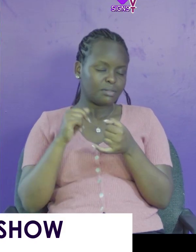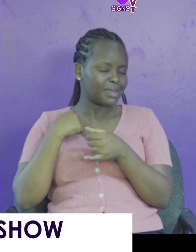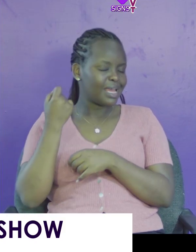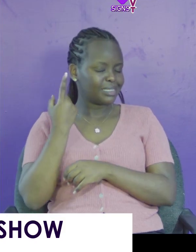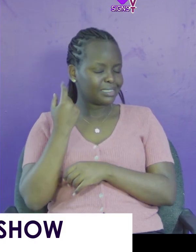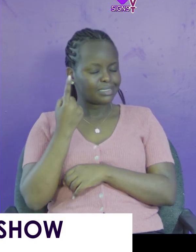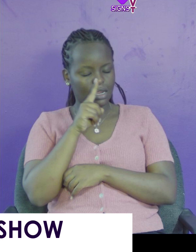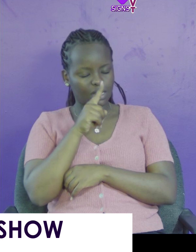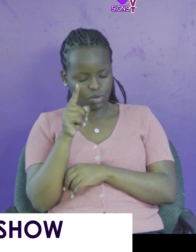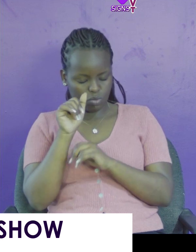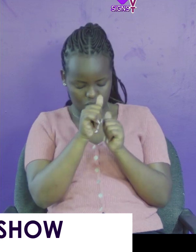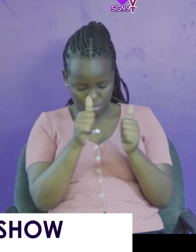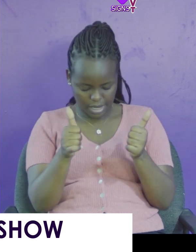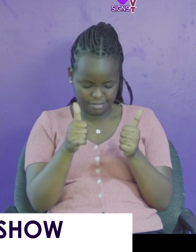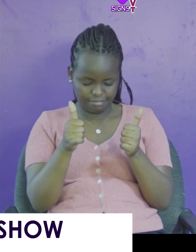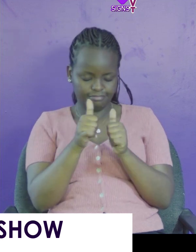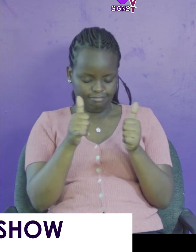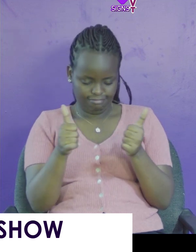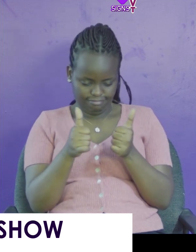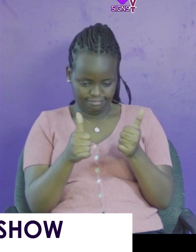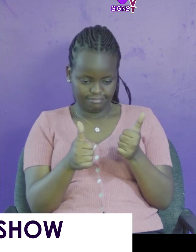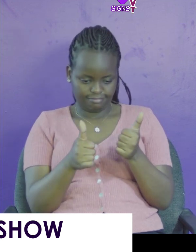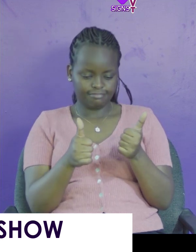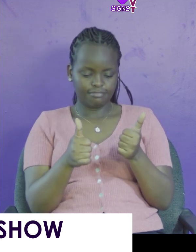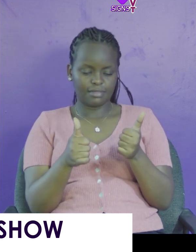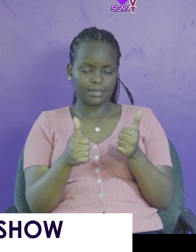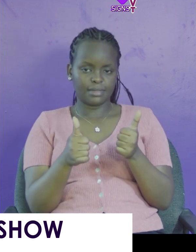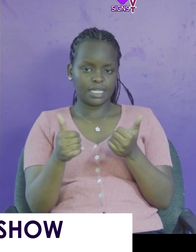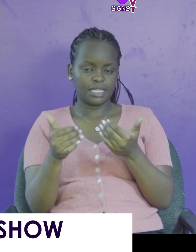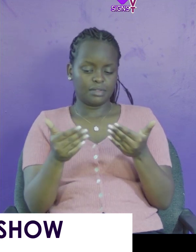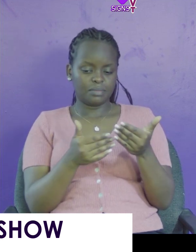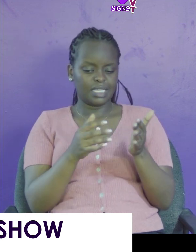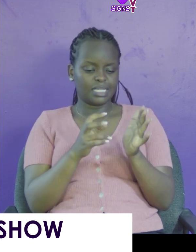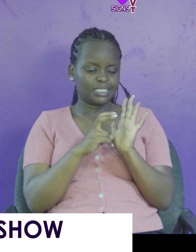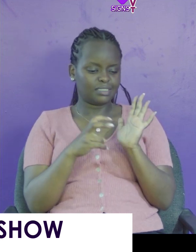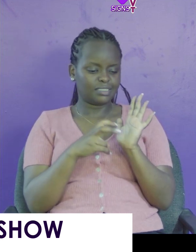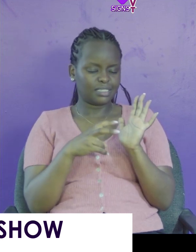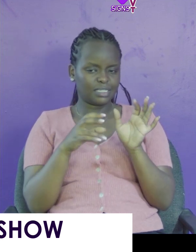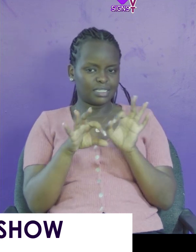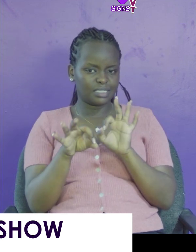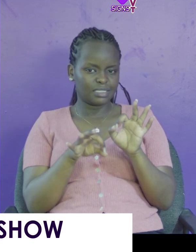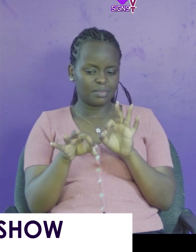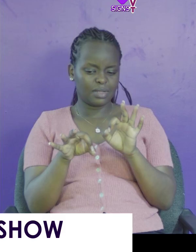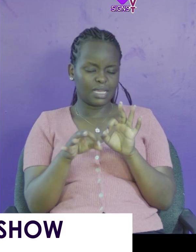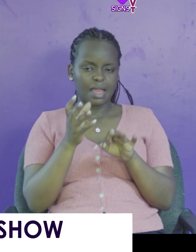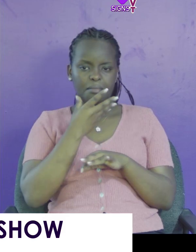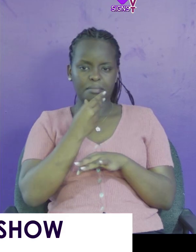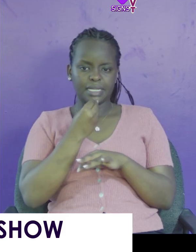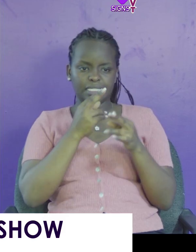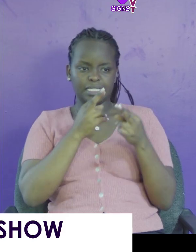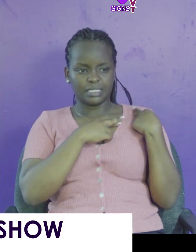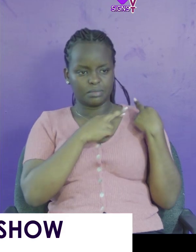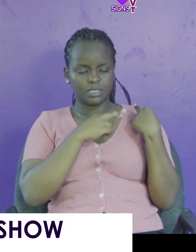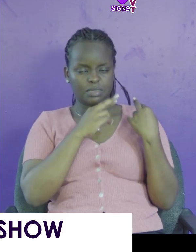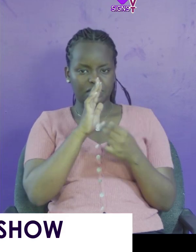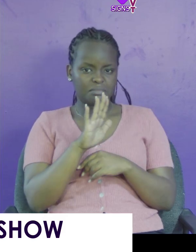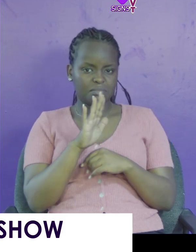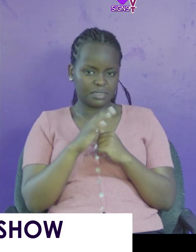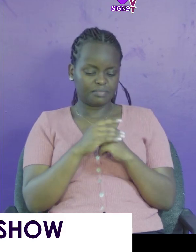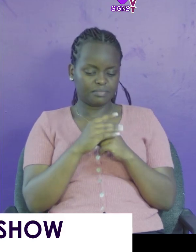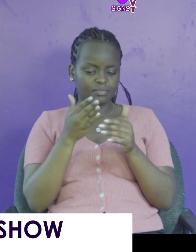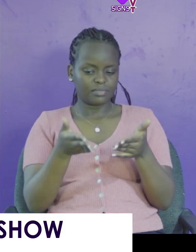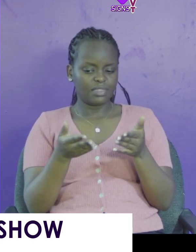you bringing the issue of defining a man in his roles. Yes. Is that where now we